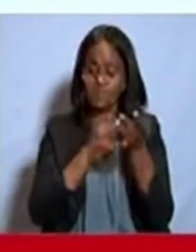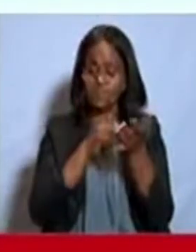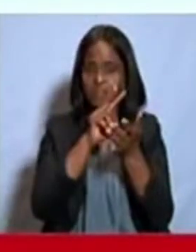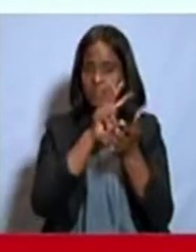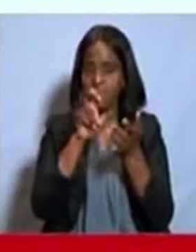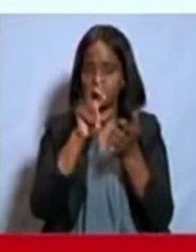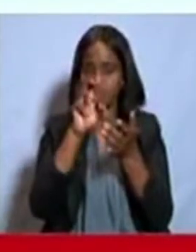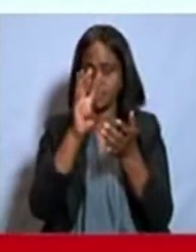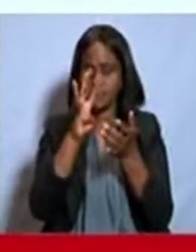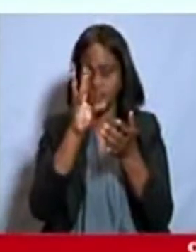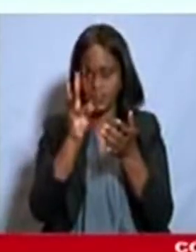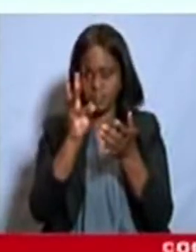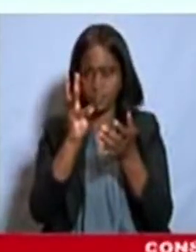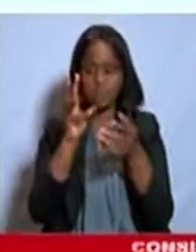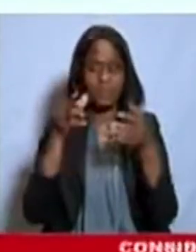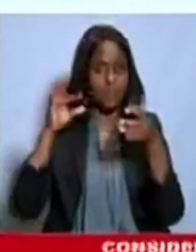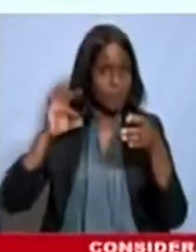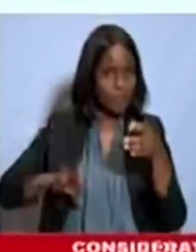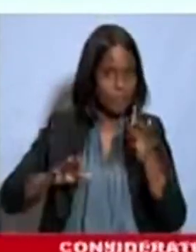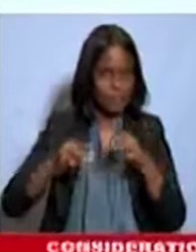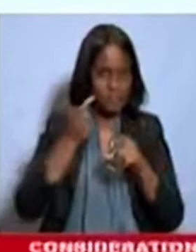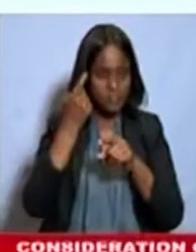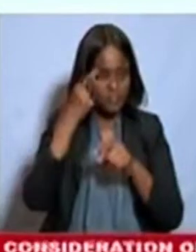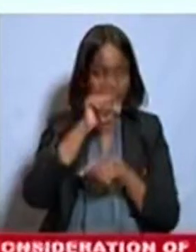4,246 authorized beneficiaries for